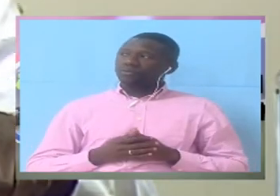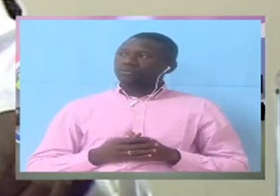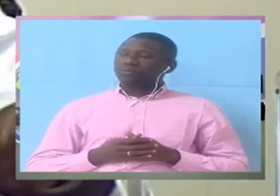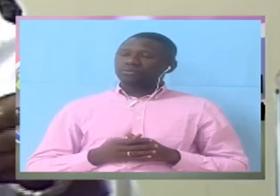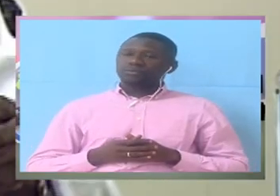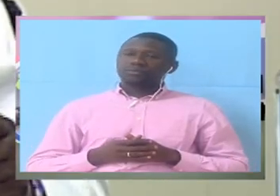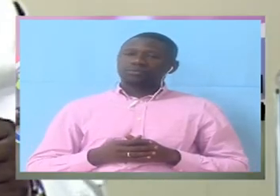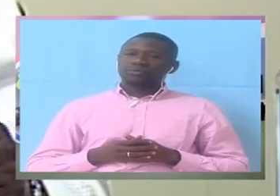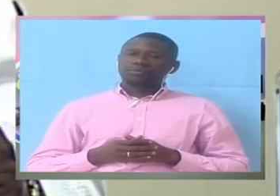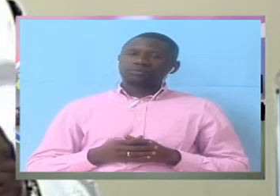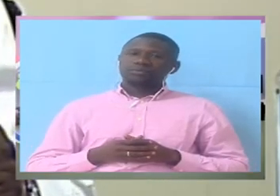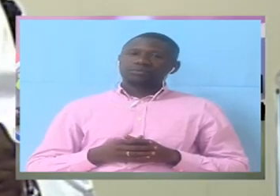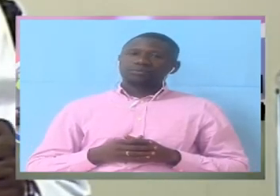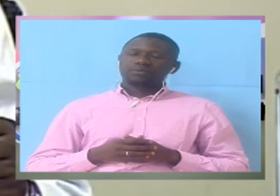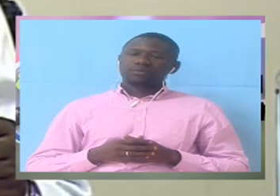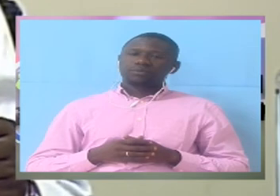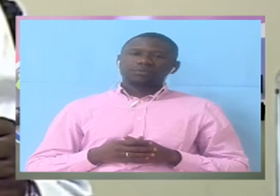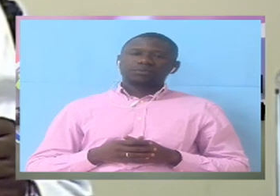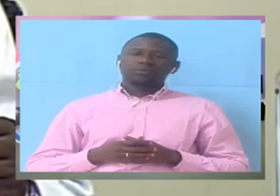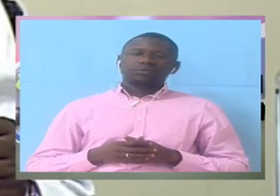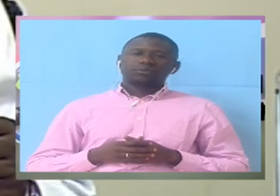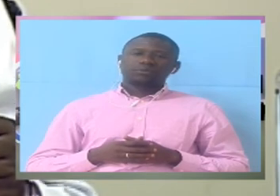are invincible, you can dodge bullets.